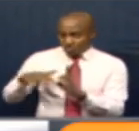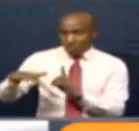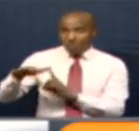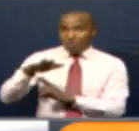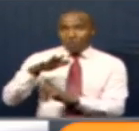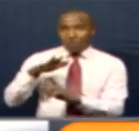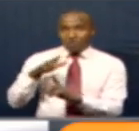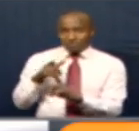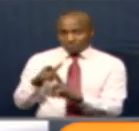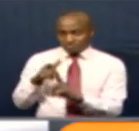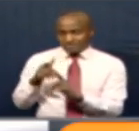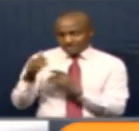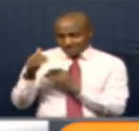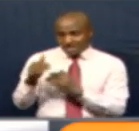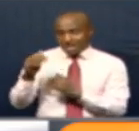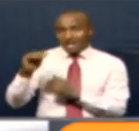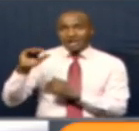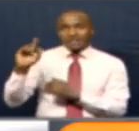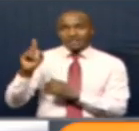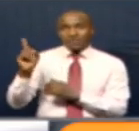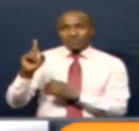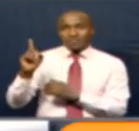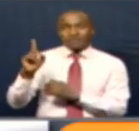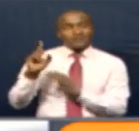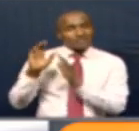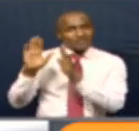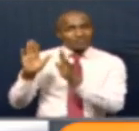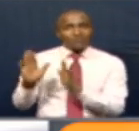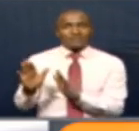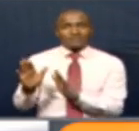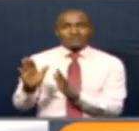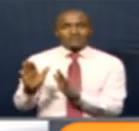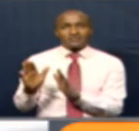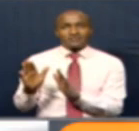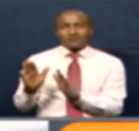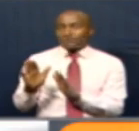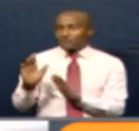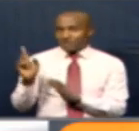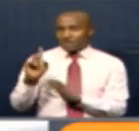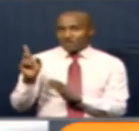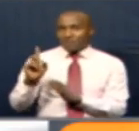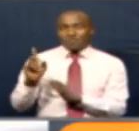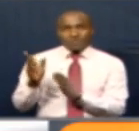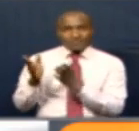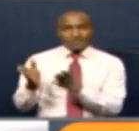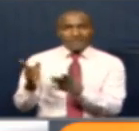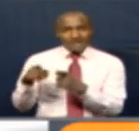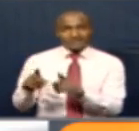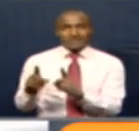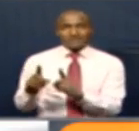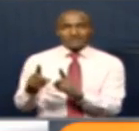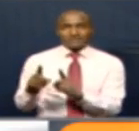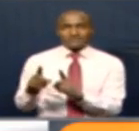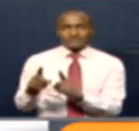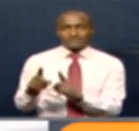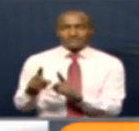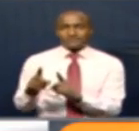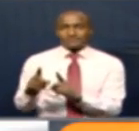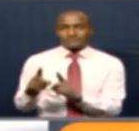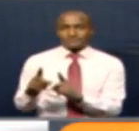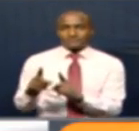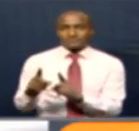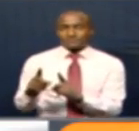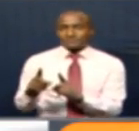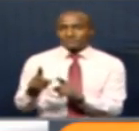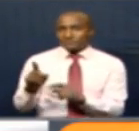lie in the metropolitan zone are essential to the survival of Nairobi city itself. Now,